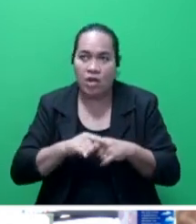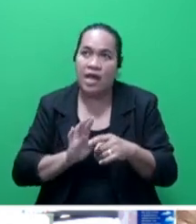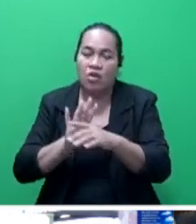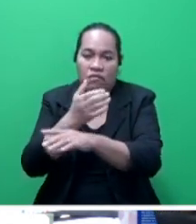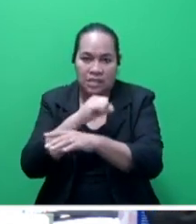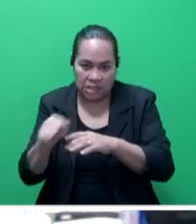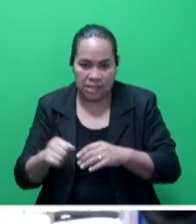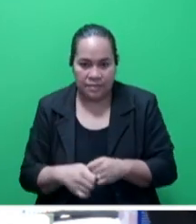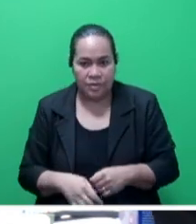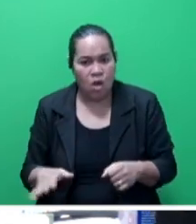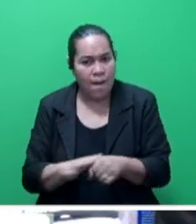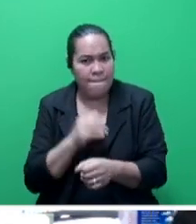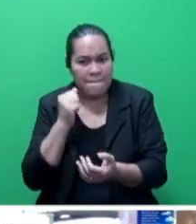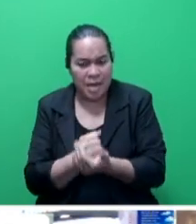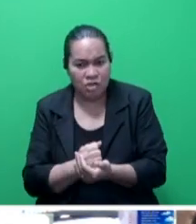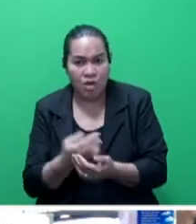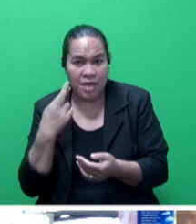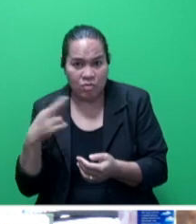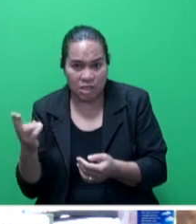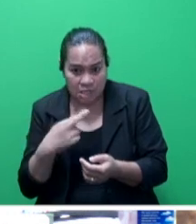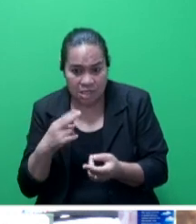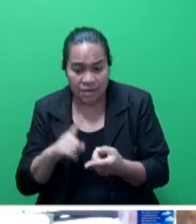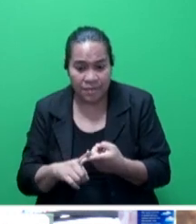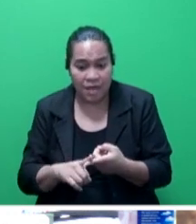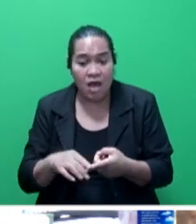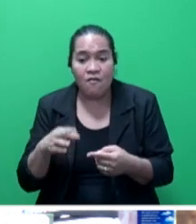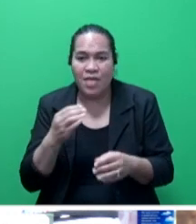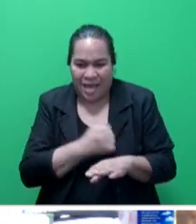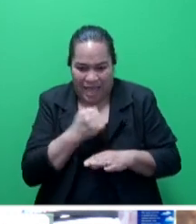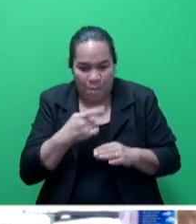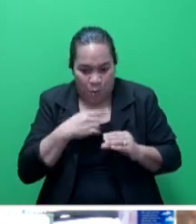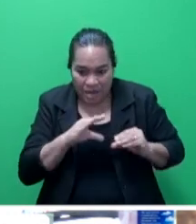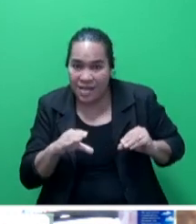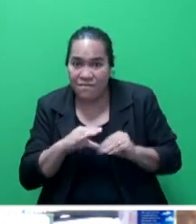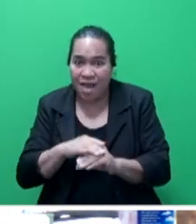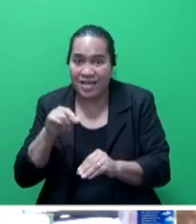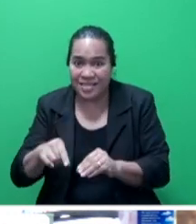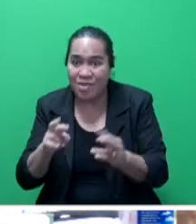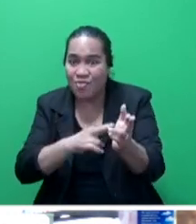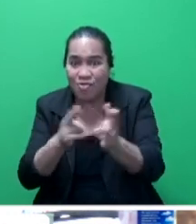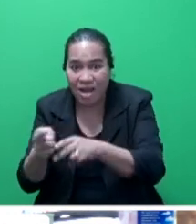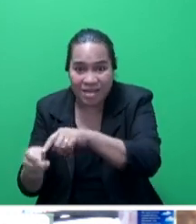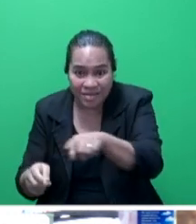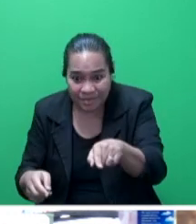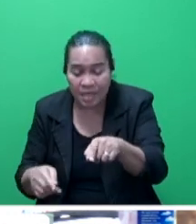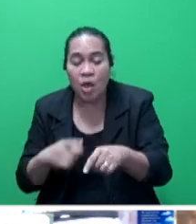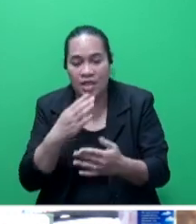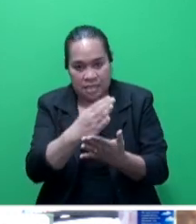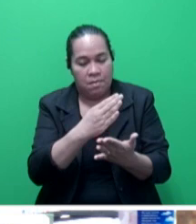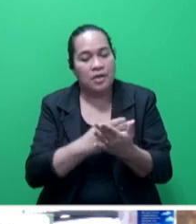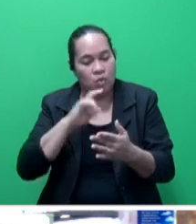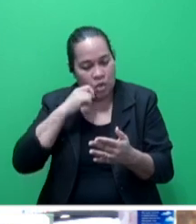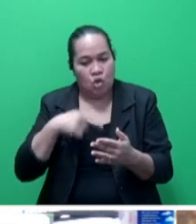to ensure that the rate of return on government investment in rural infrastructure is realized, government through this budget will continue